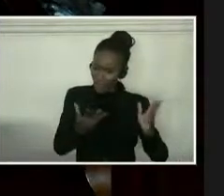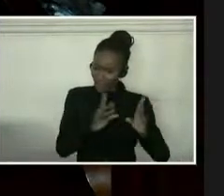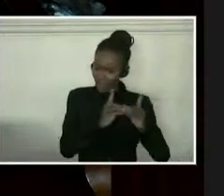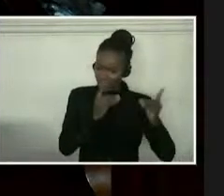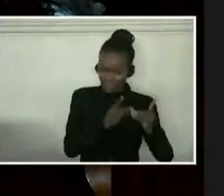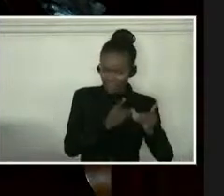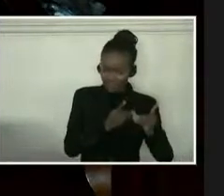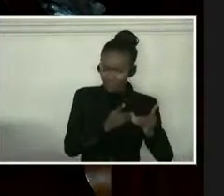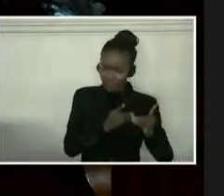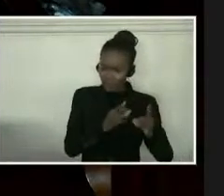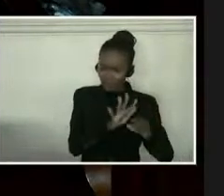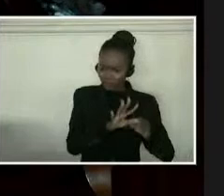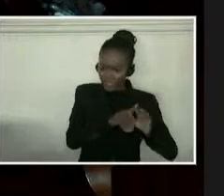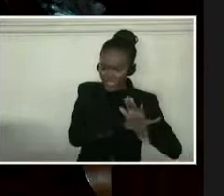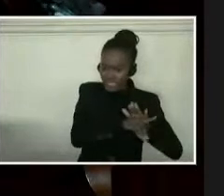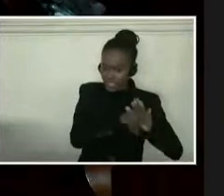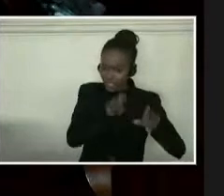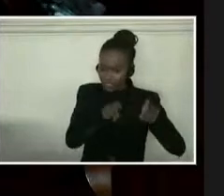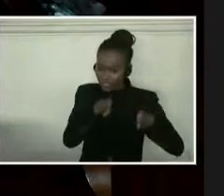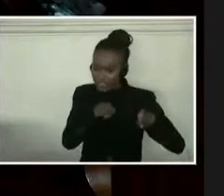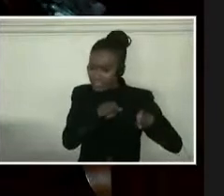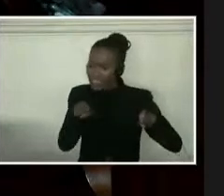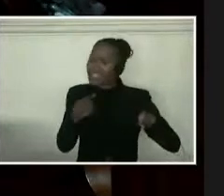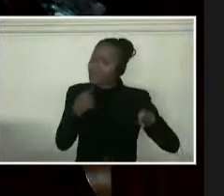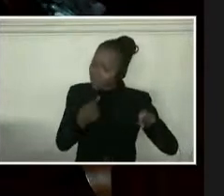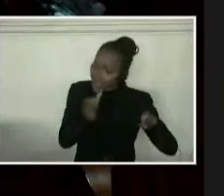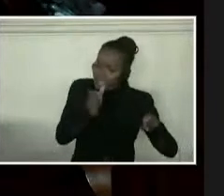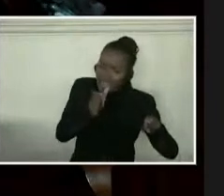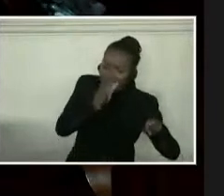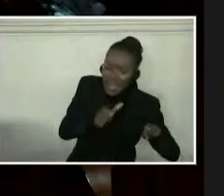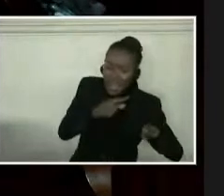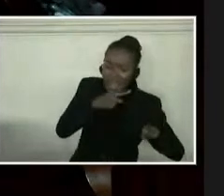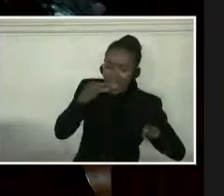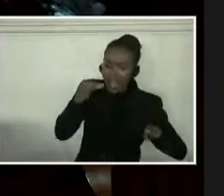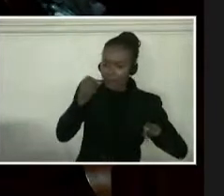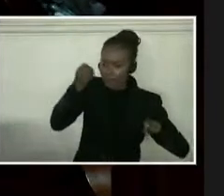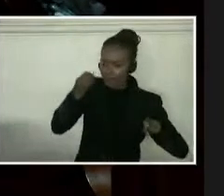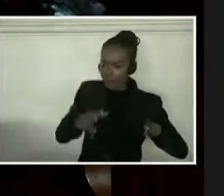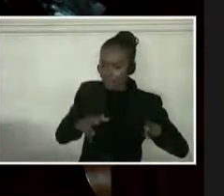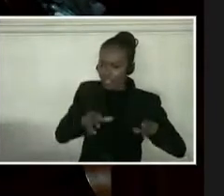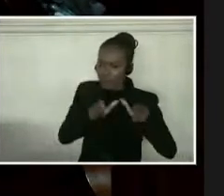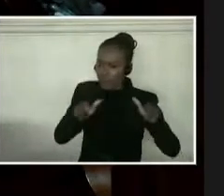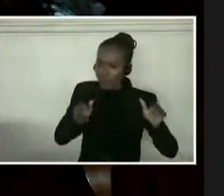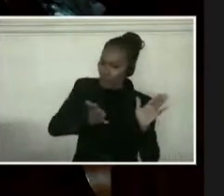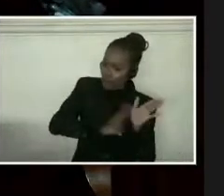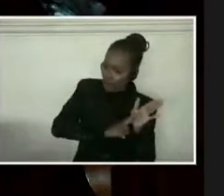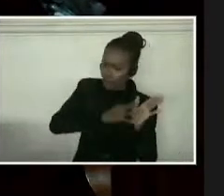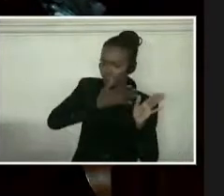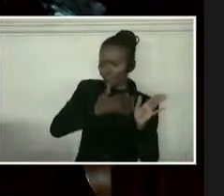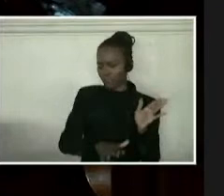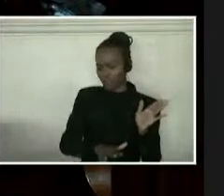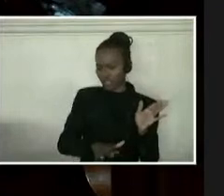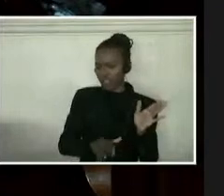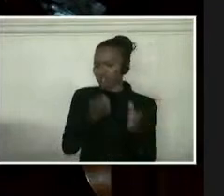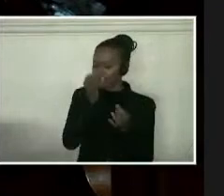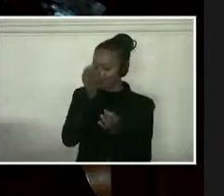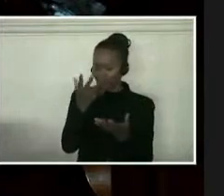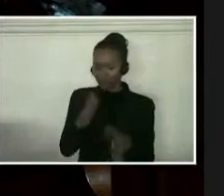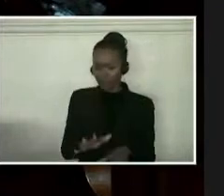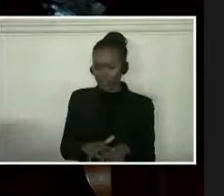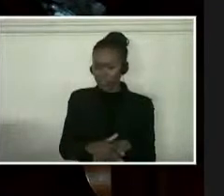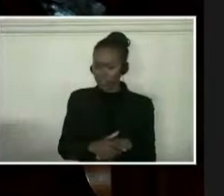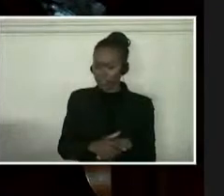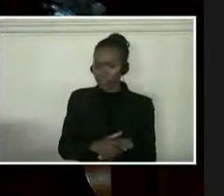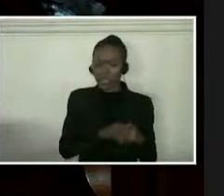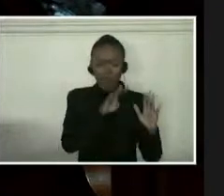districts i even mentioned names of people who have recorded in terms of those